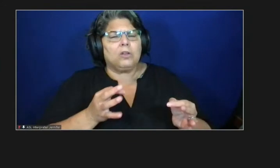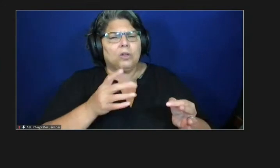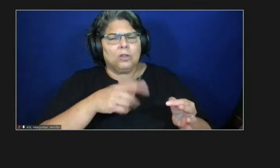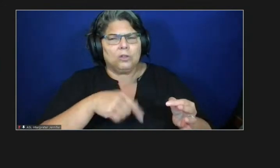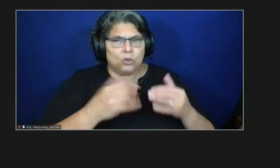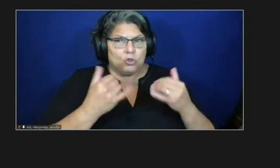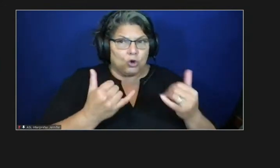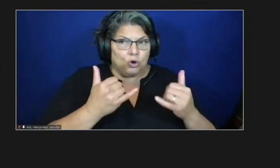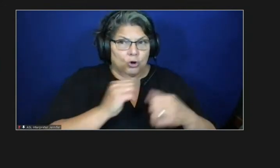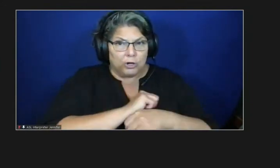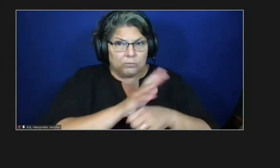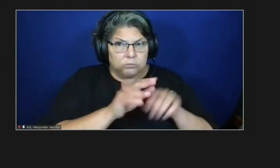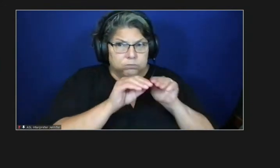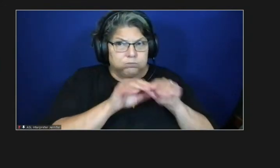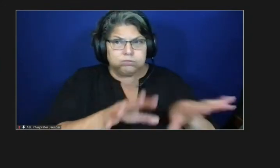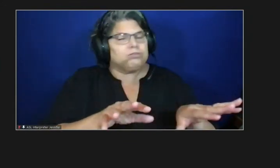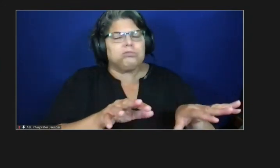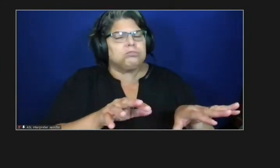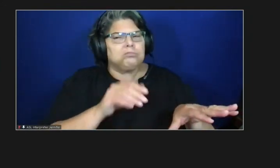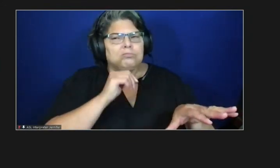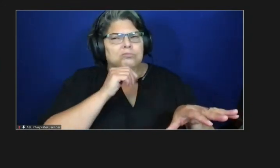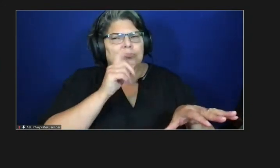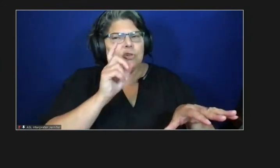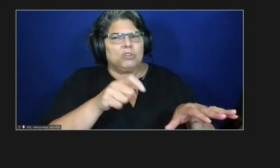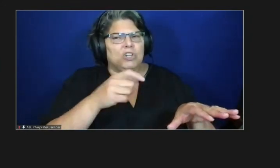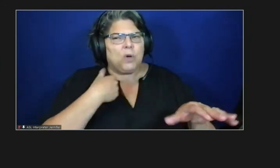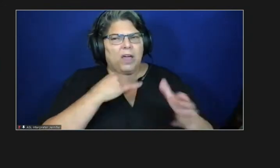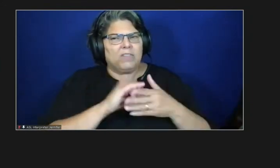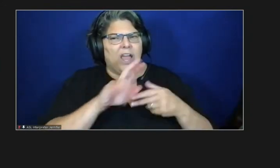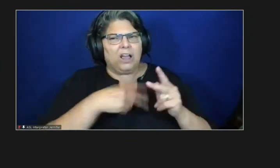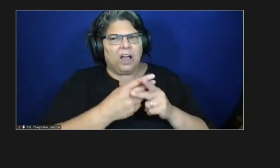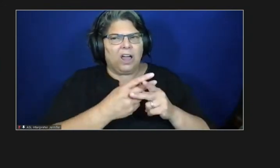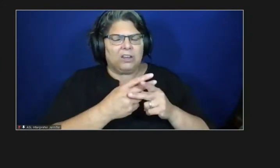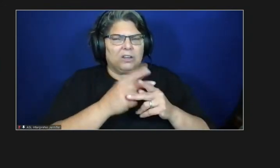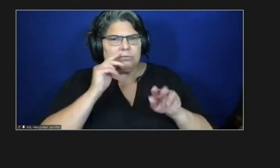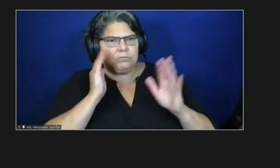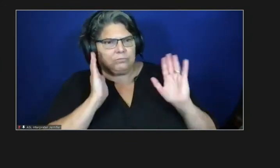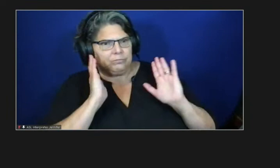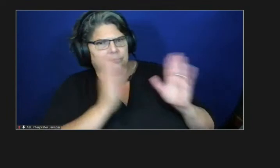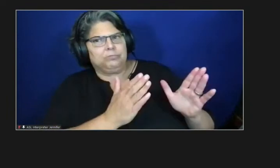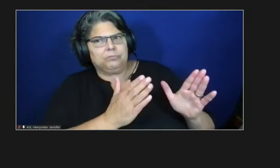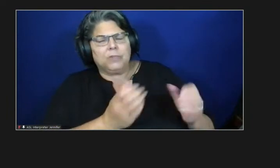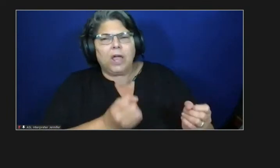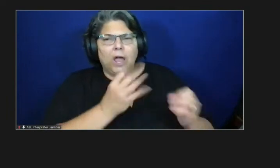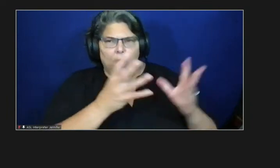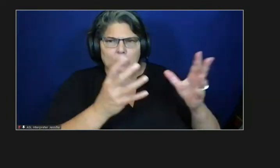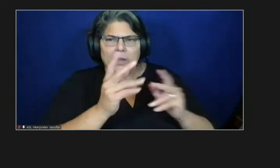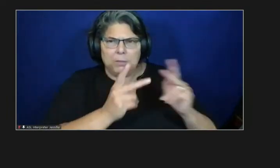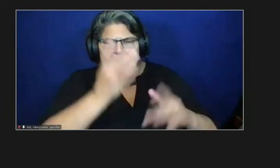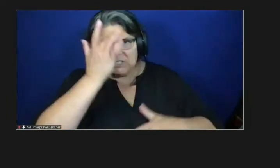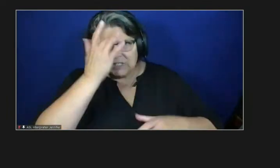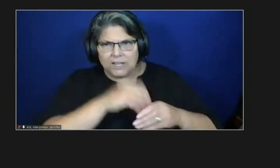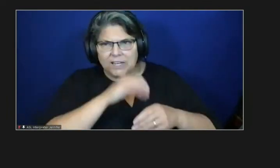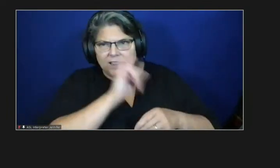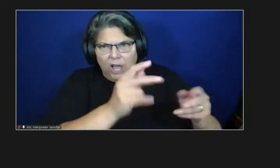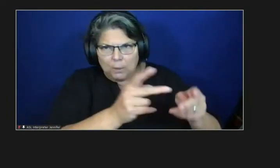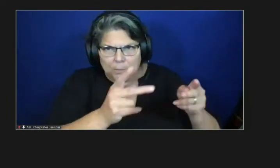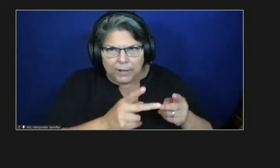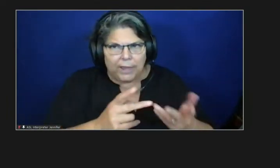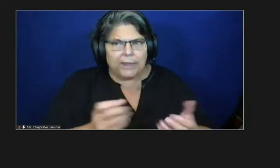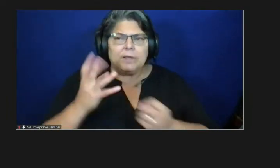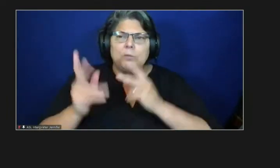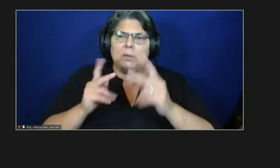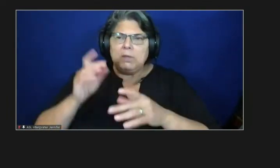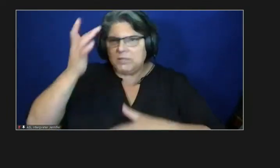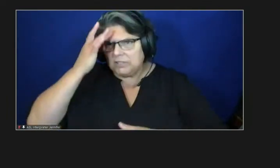outbreaks do not warrant that kind of public notification in terms of how many cases are at this facility or at the Safeway, and this is something the public